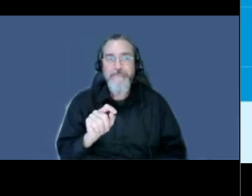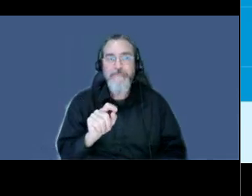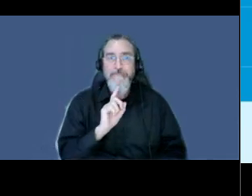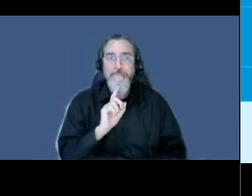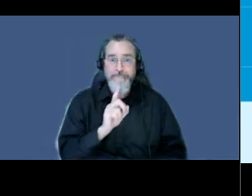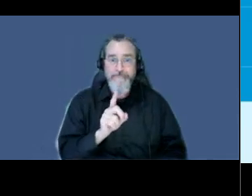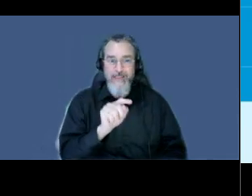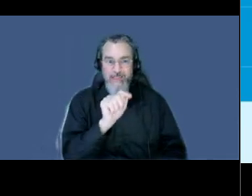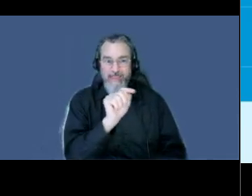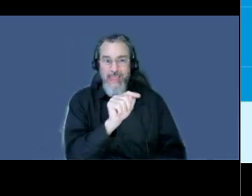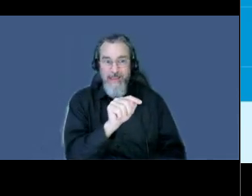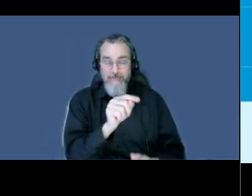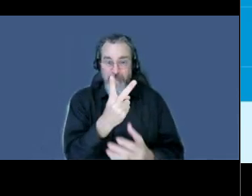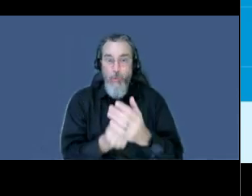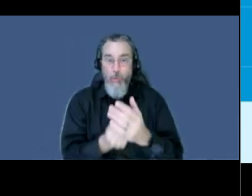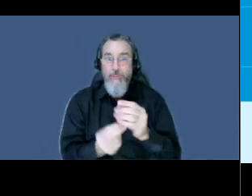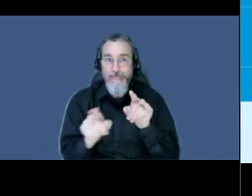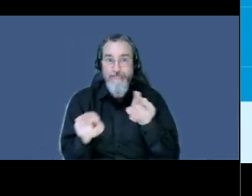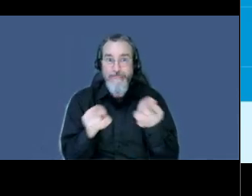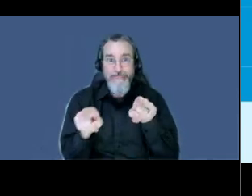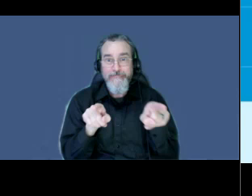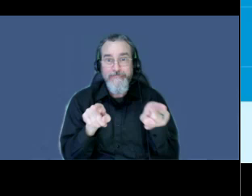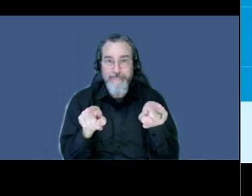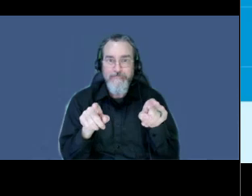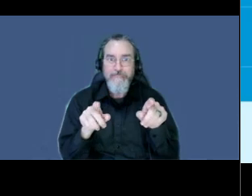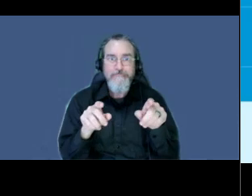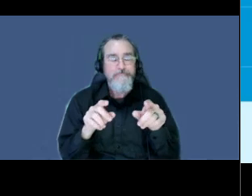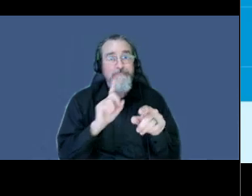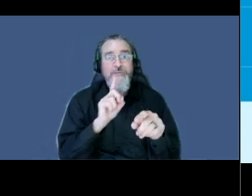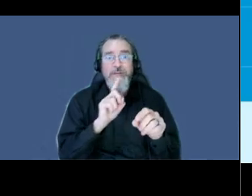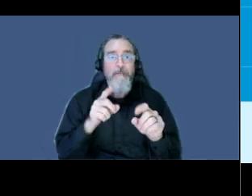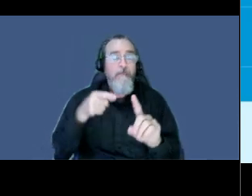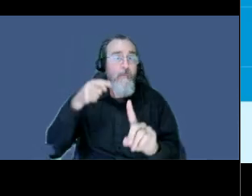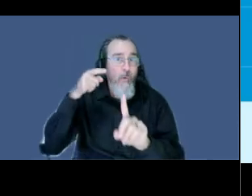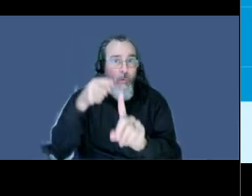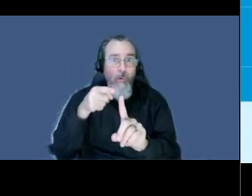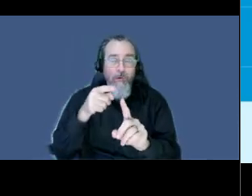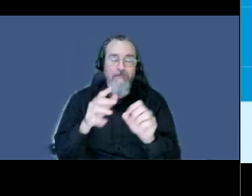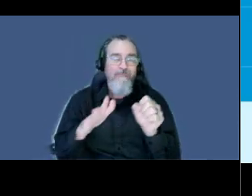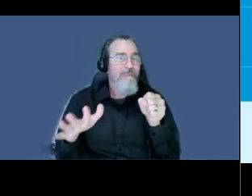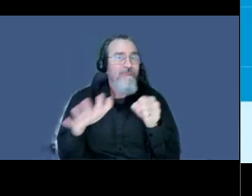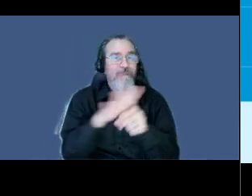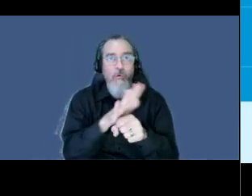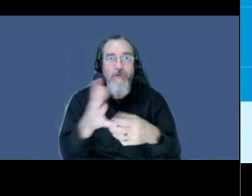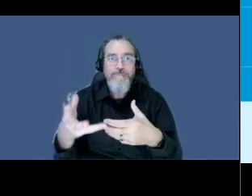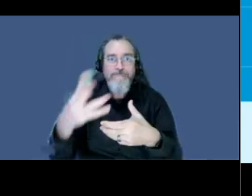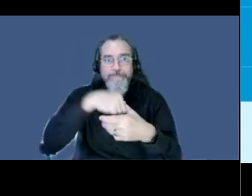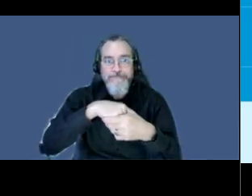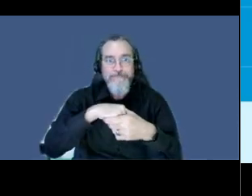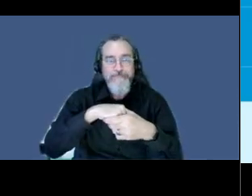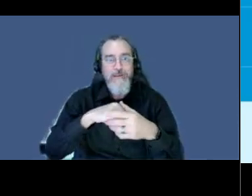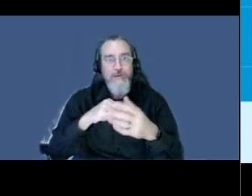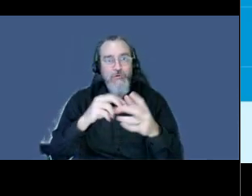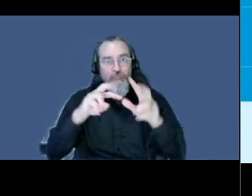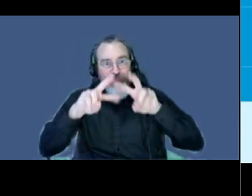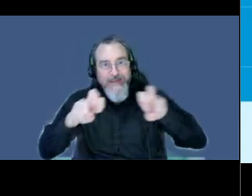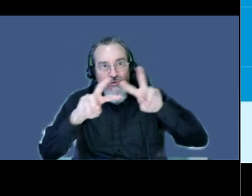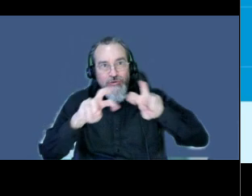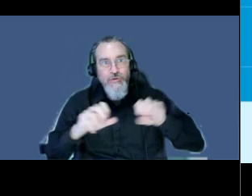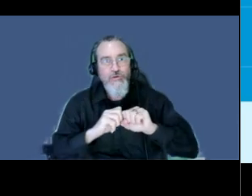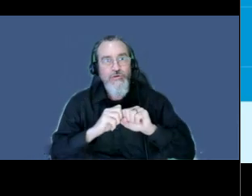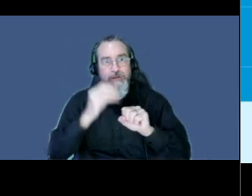land grant and Sea Grant is that full integration of research, expanding knowledge, answering critical